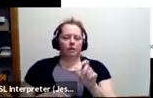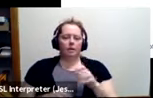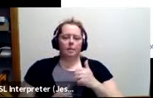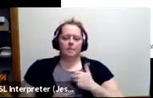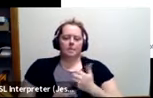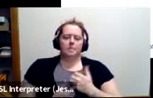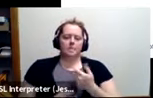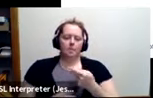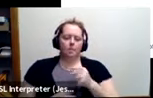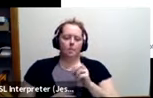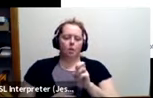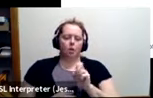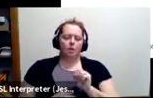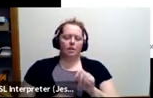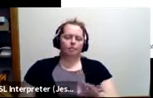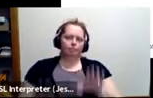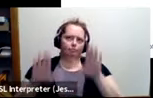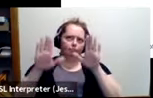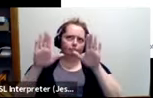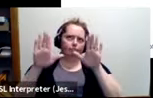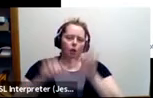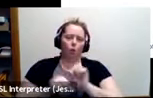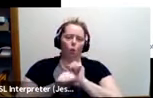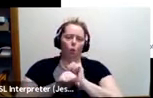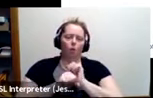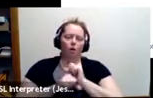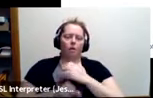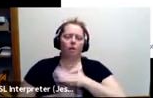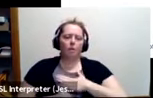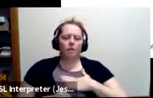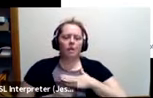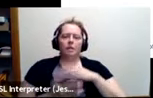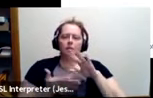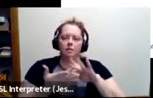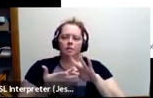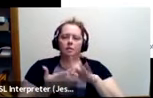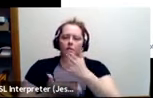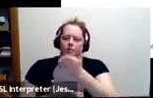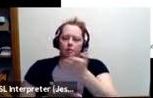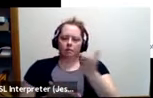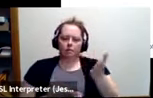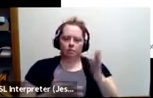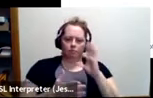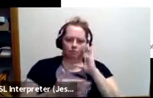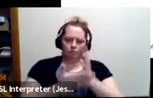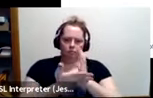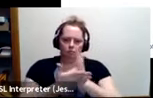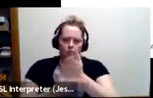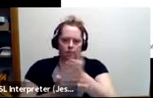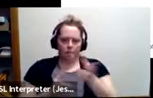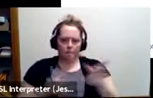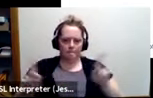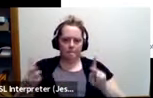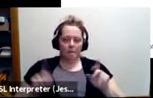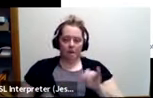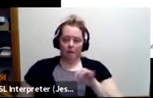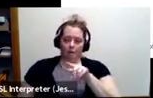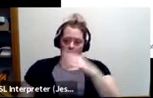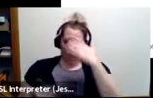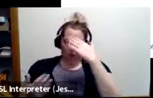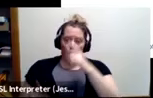ask you all to please connect with them. We'll have their information as well for you to reach out to them. If you're not familiar with who they